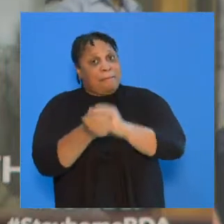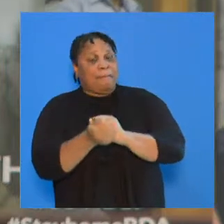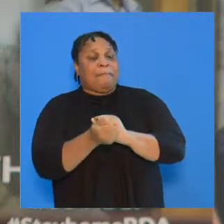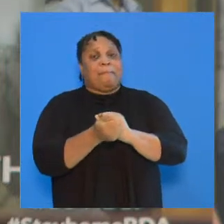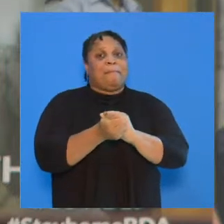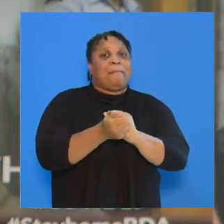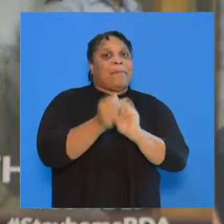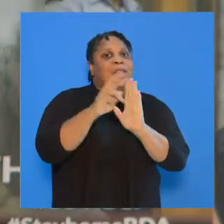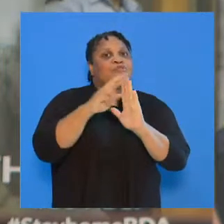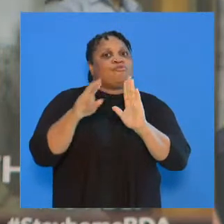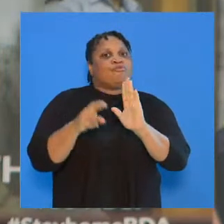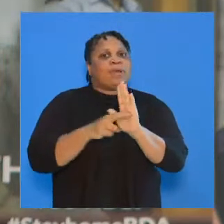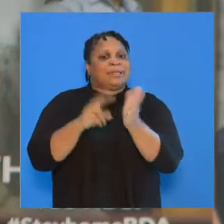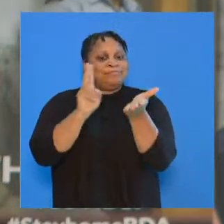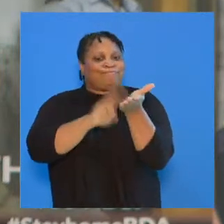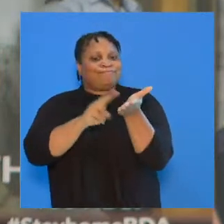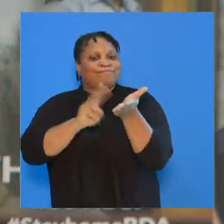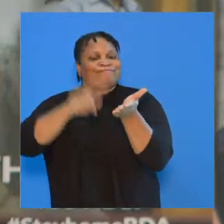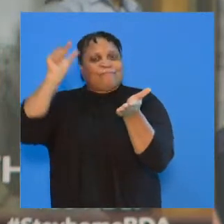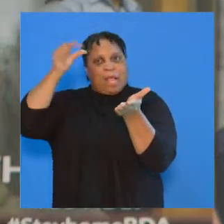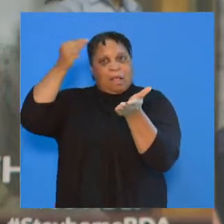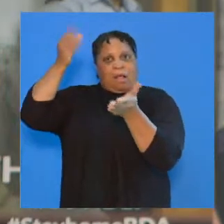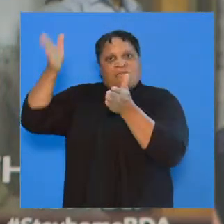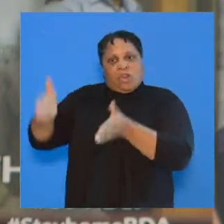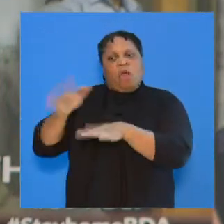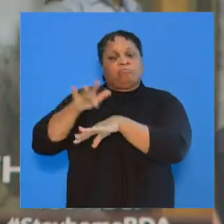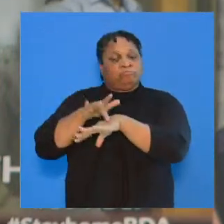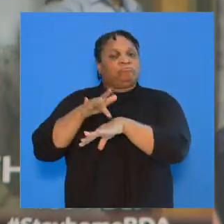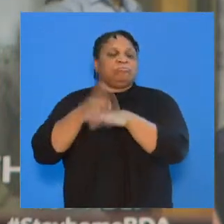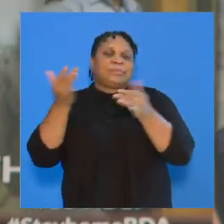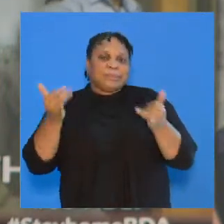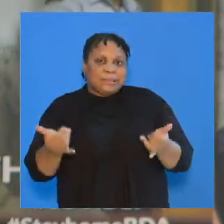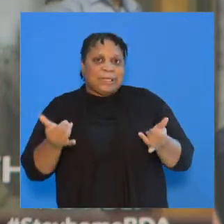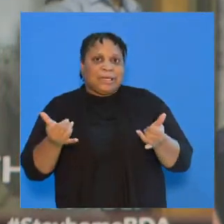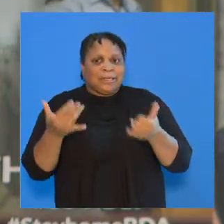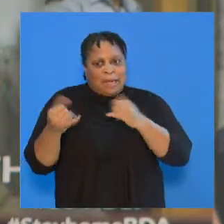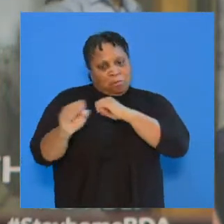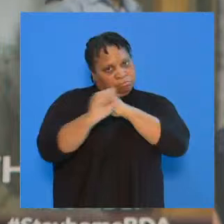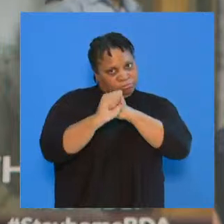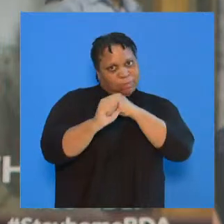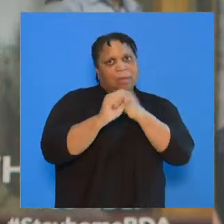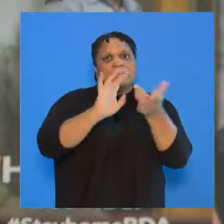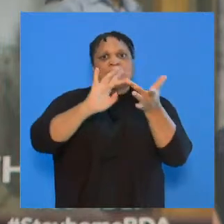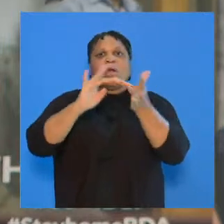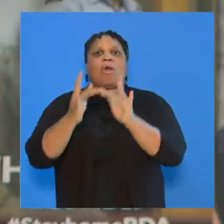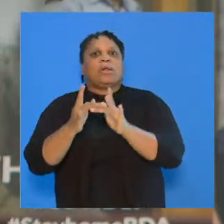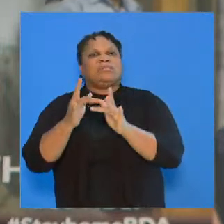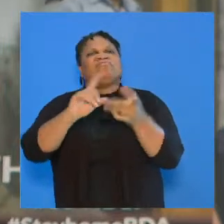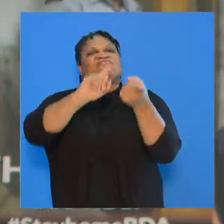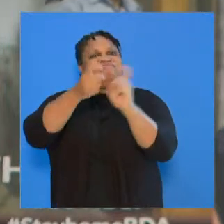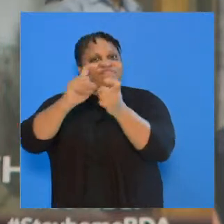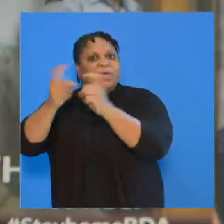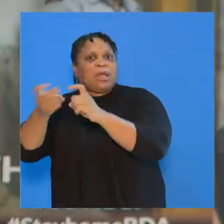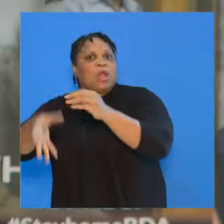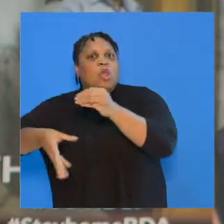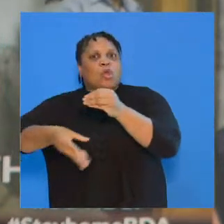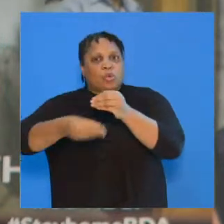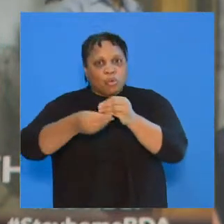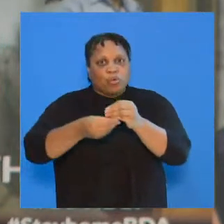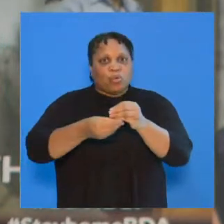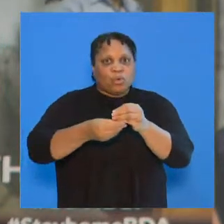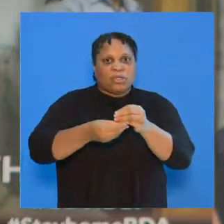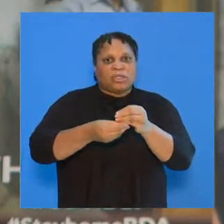governor earlier today and are now published online. Other changes include permitting